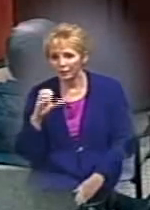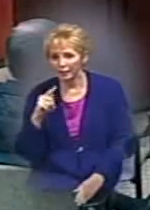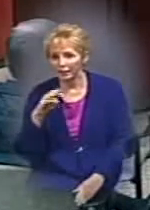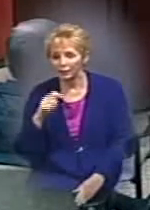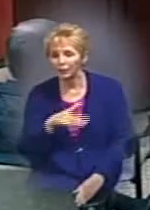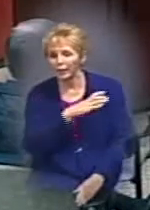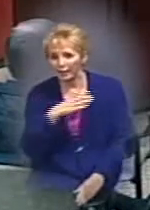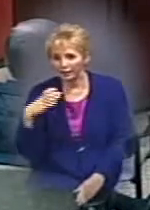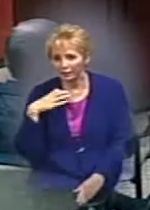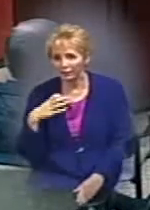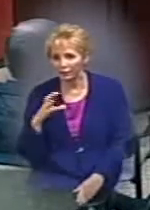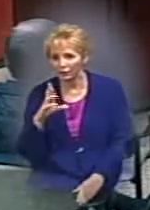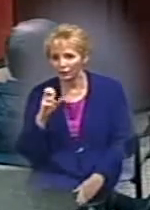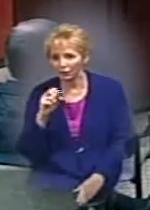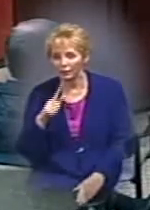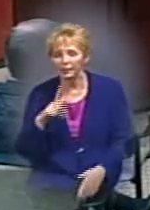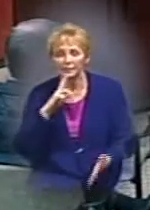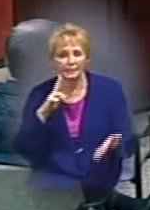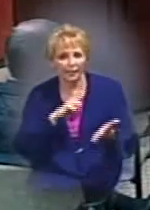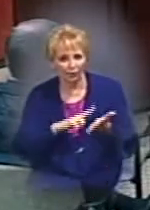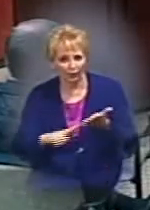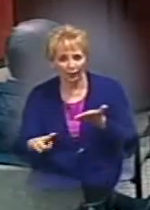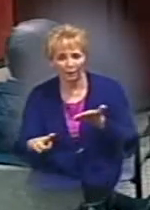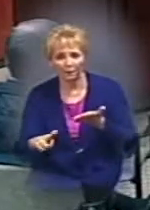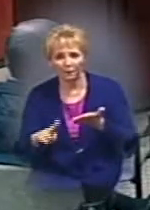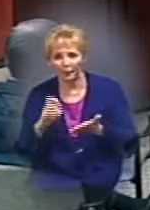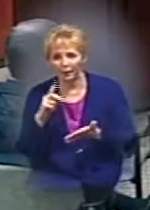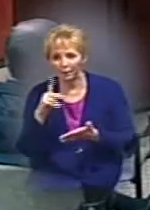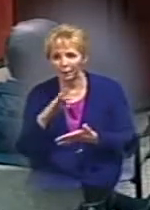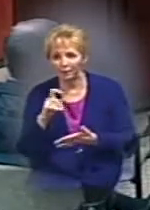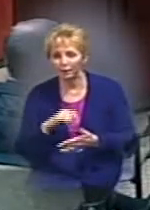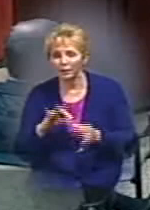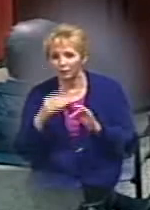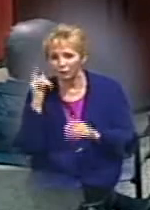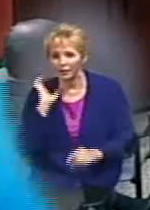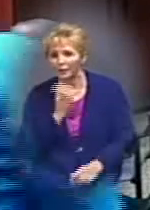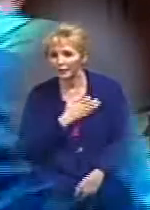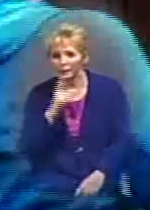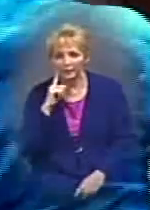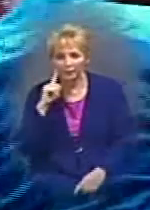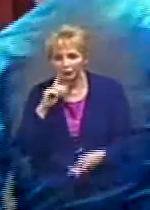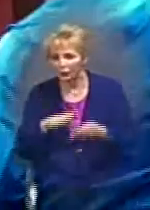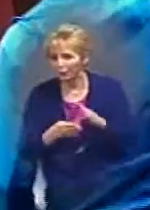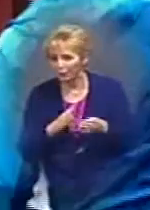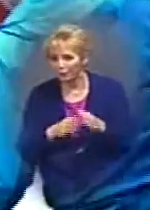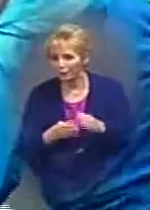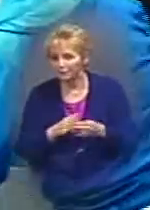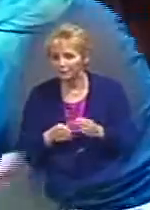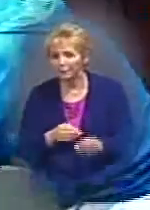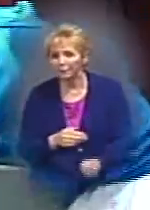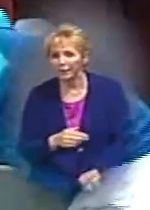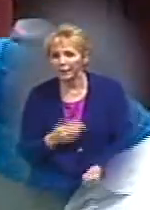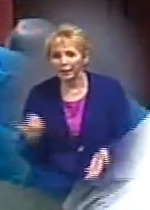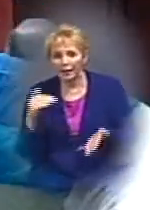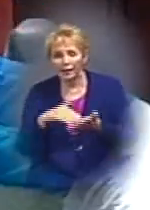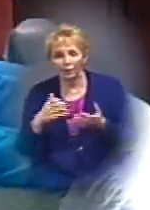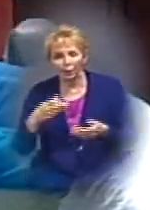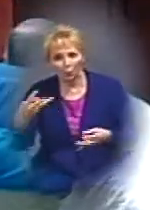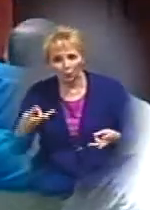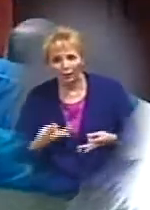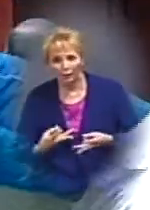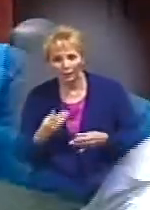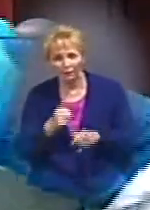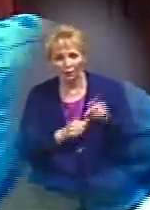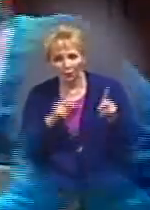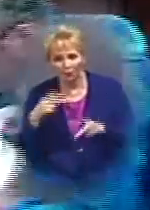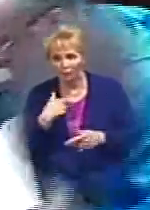city councilman. Kelly Russell, a recording secretary. And Becky Brinkley, interpreting for our deaf community. Again, I want to welcome everyone.